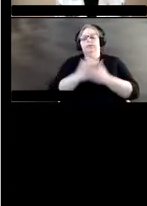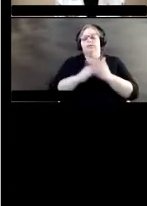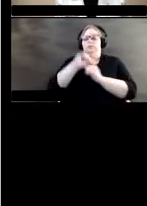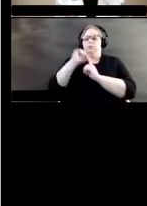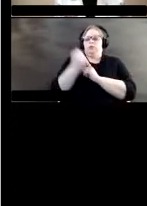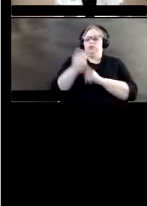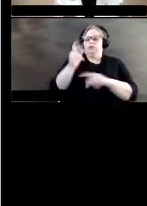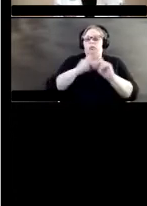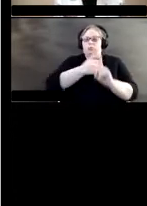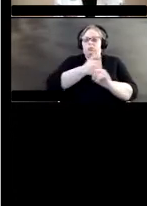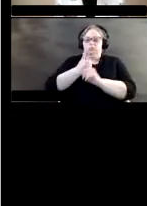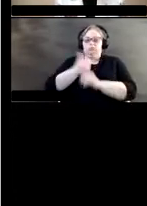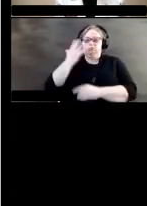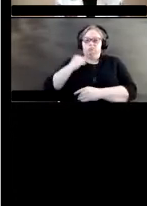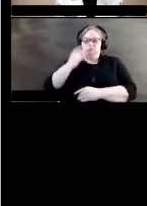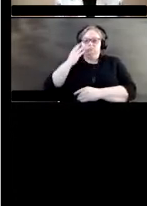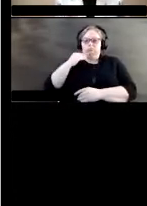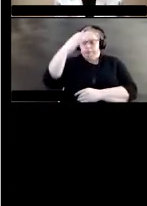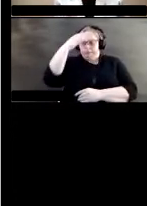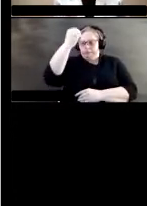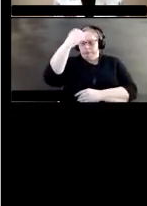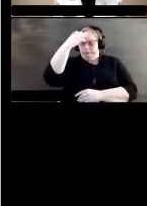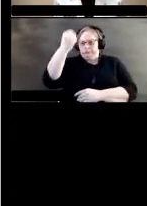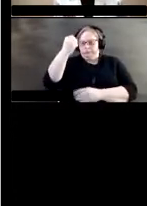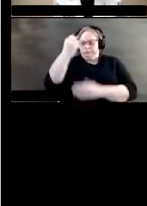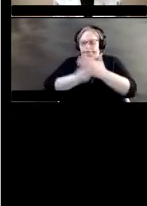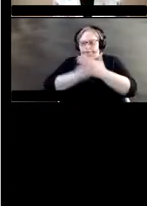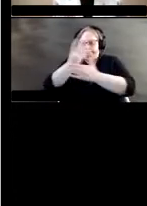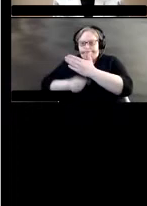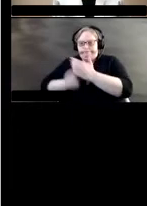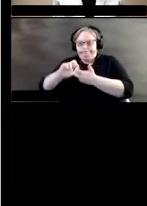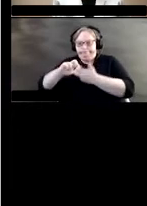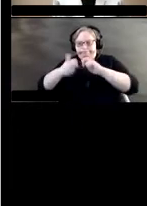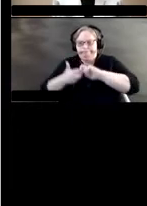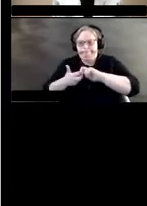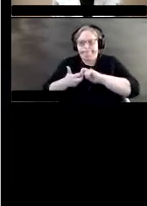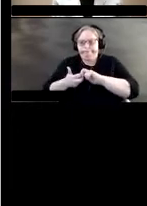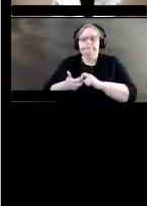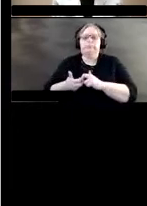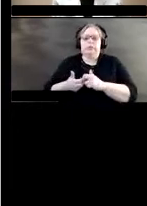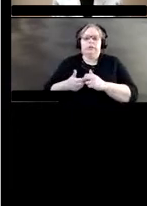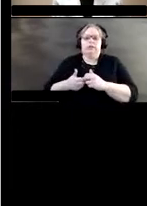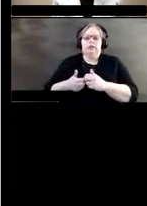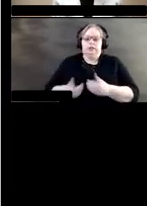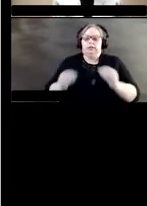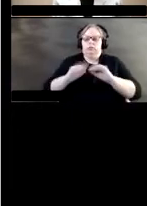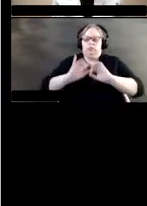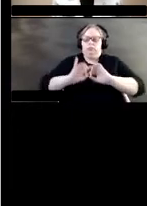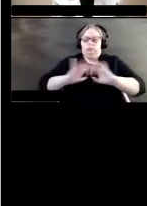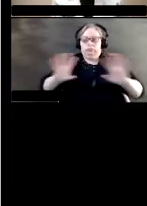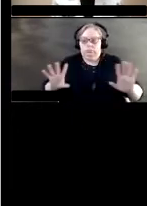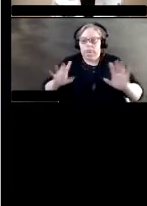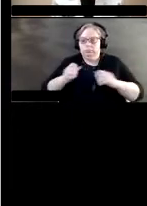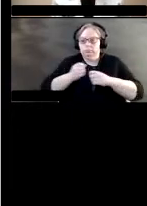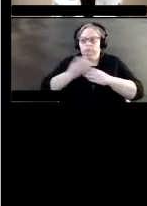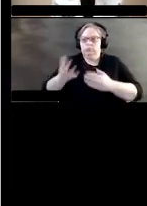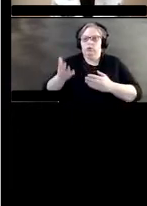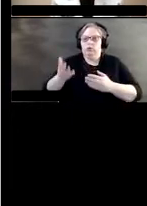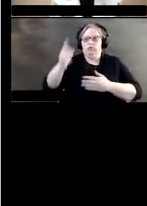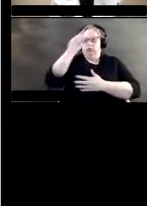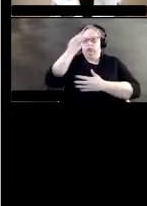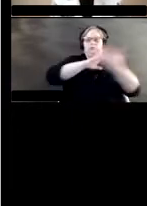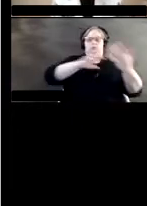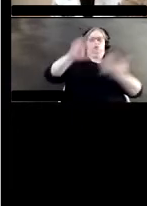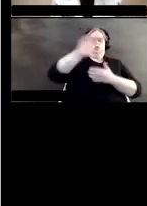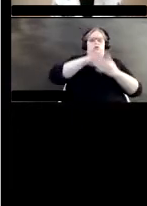having memory problems, it can be more overt and cause confusion or even visual hallucinations. So